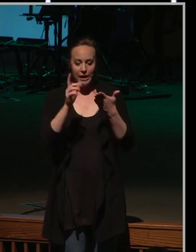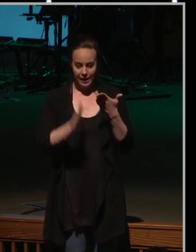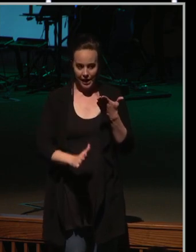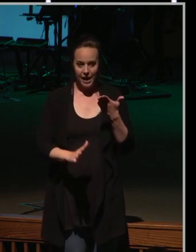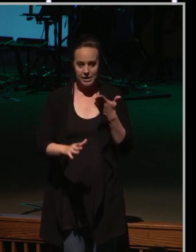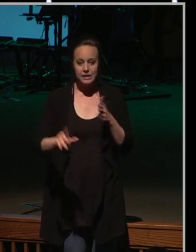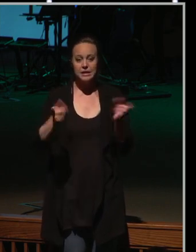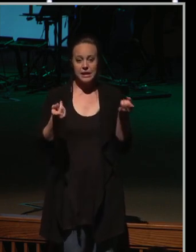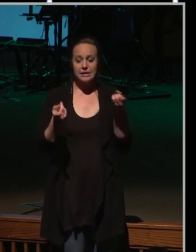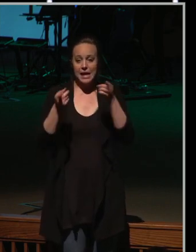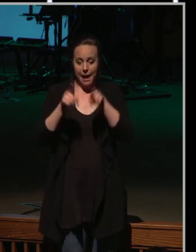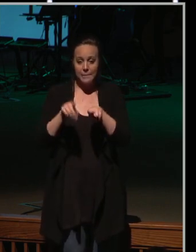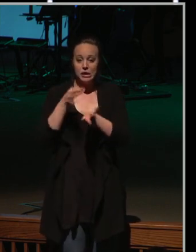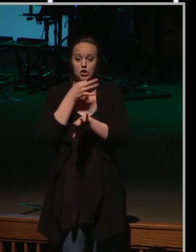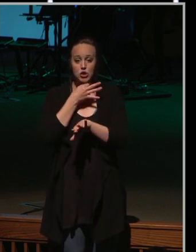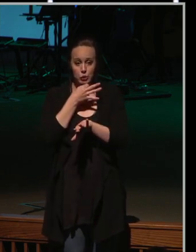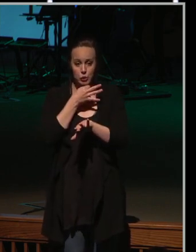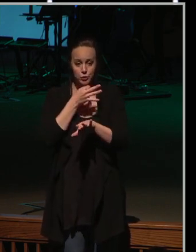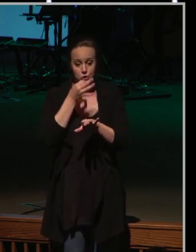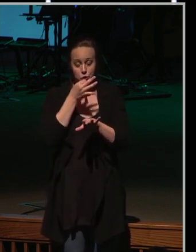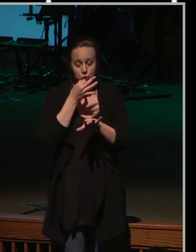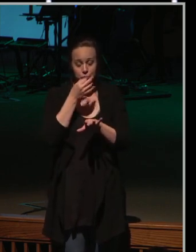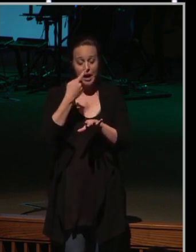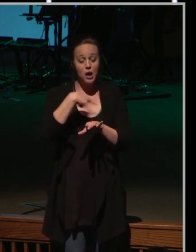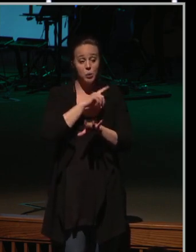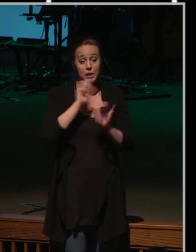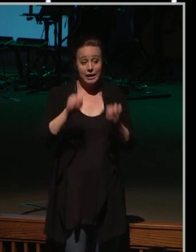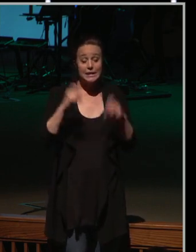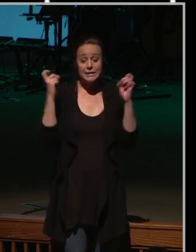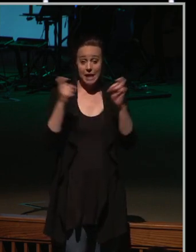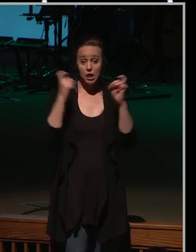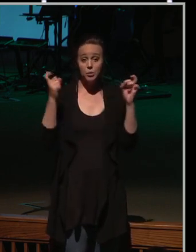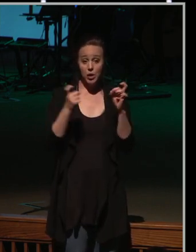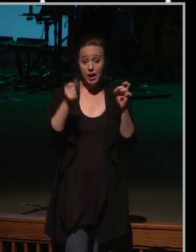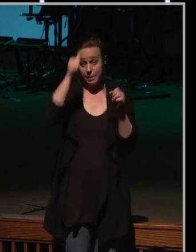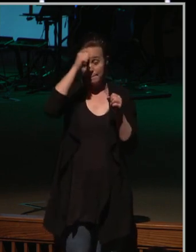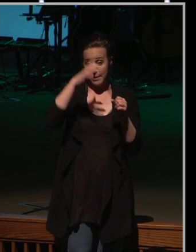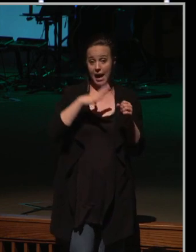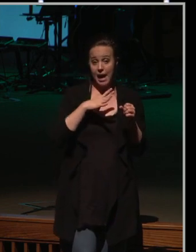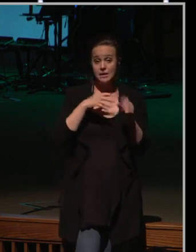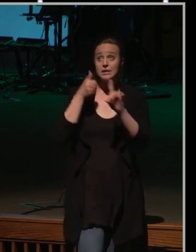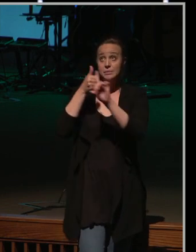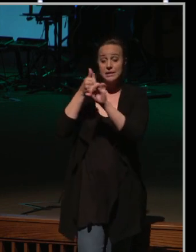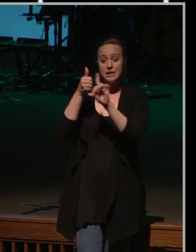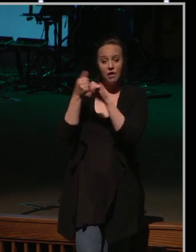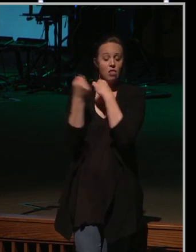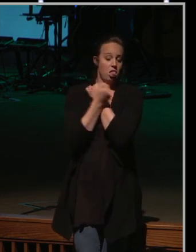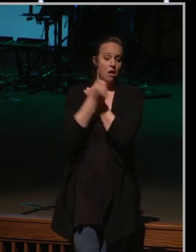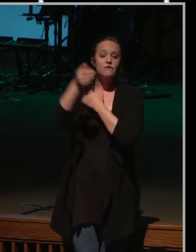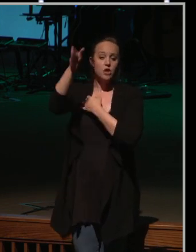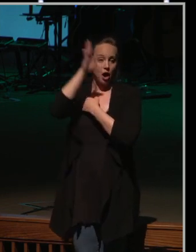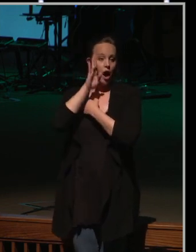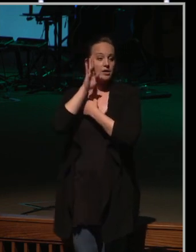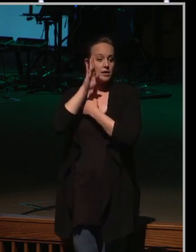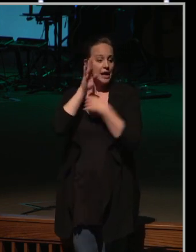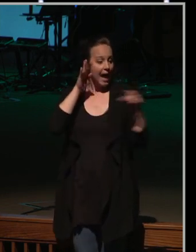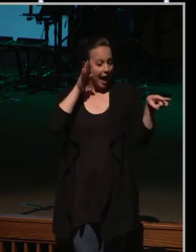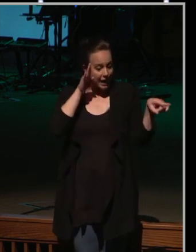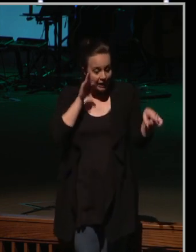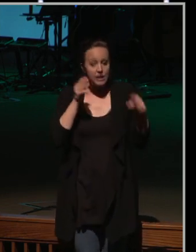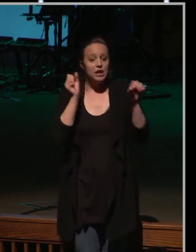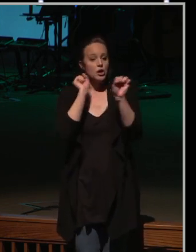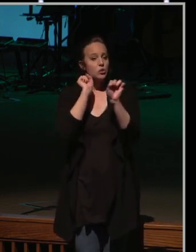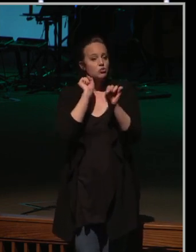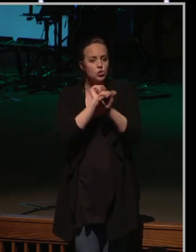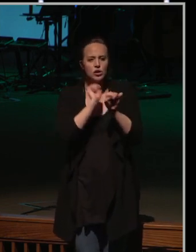celebrate a godly man who certainly was not perfect, but worked his whole life to bring about justice and equality, things